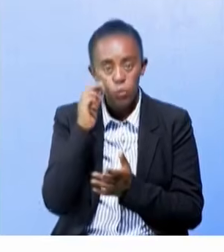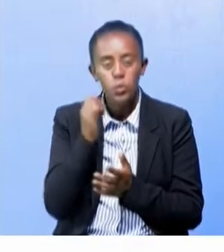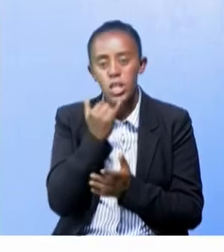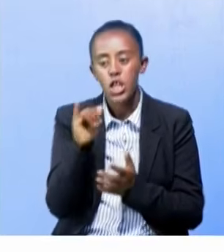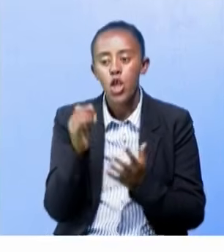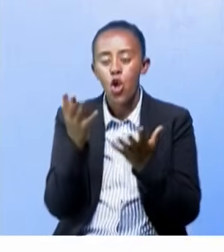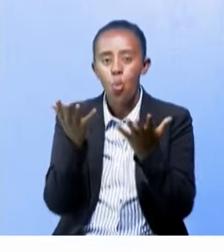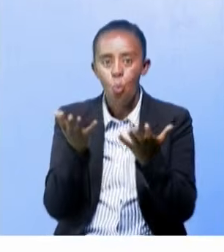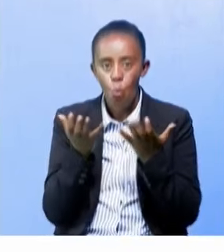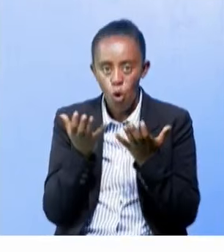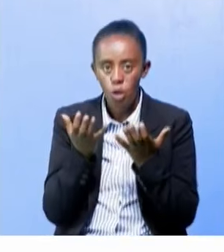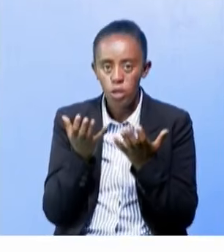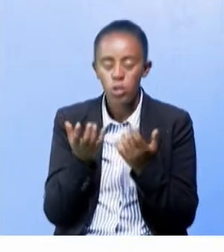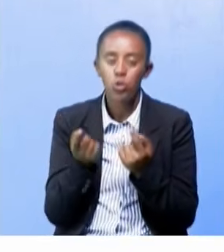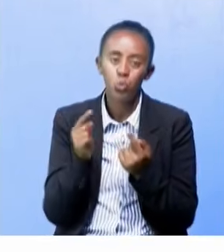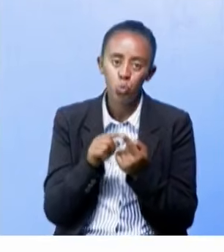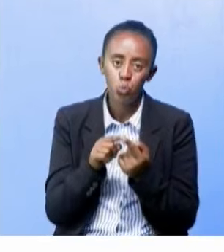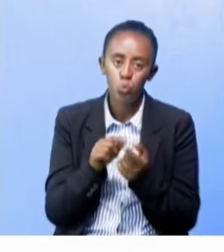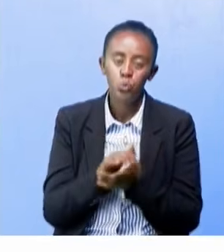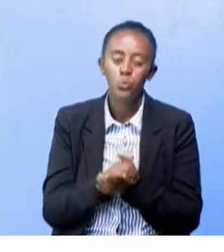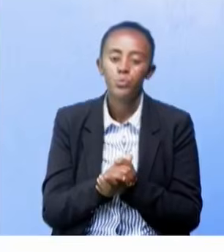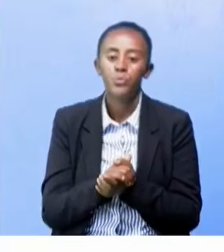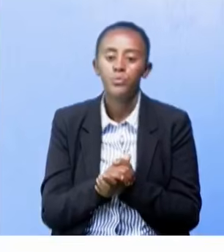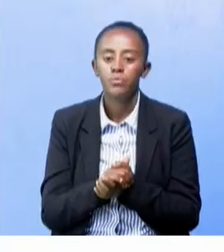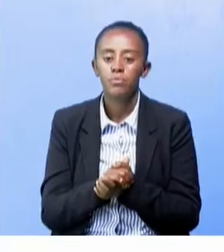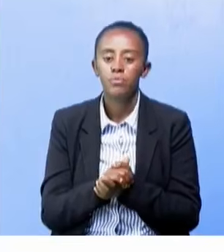because they went